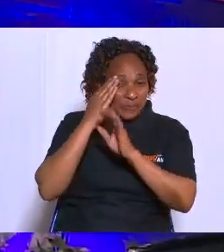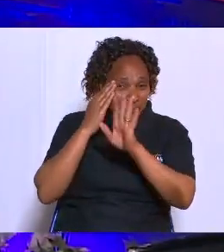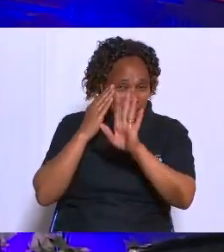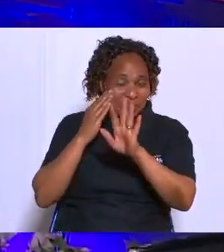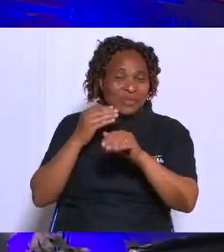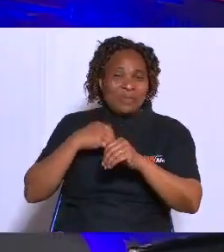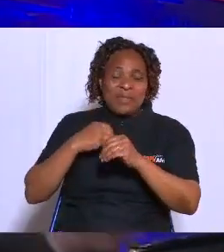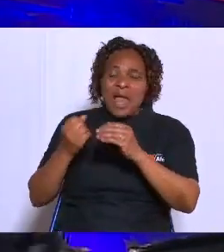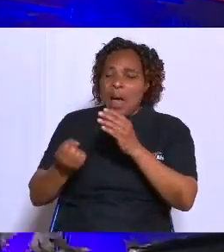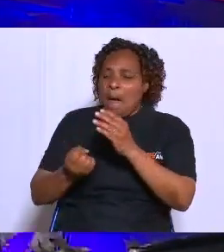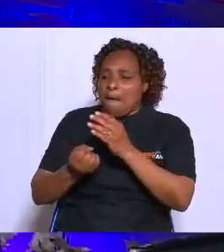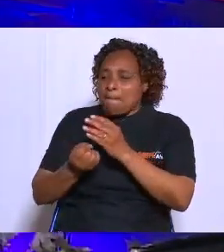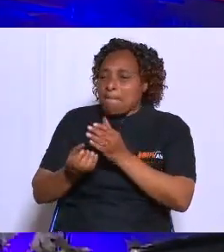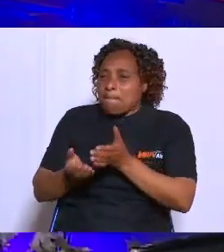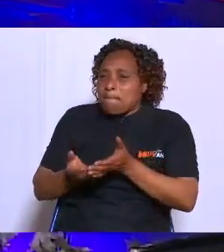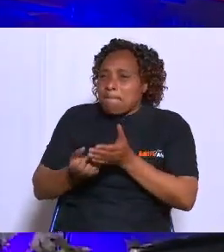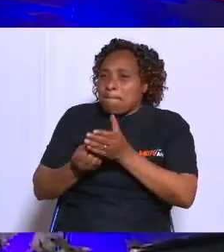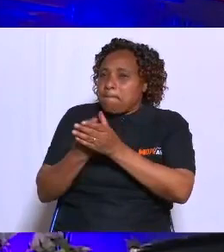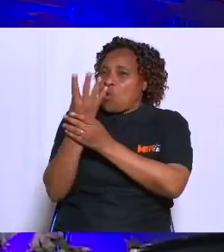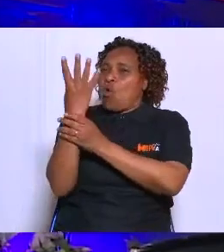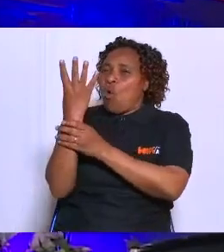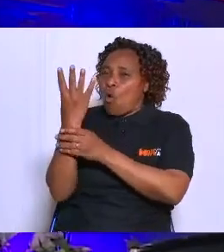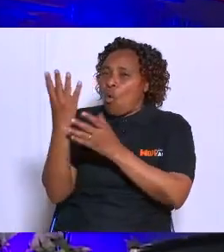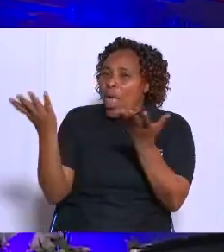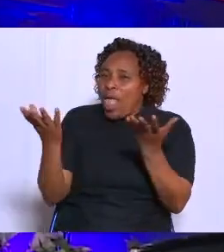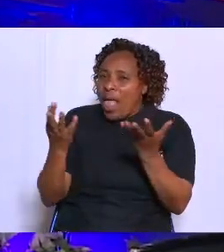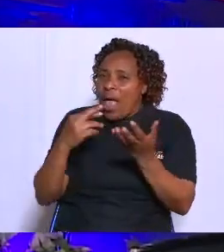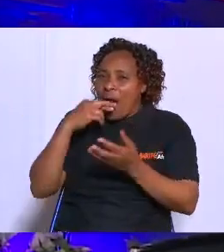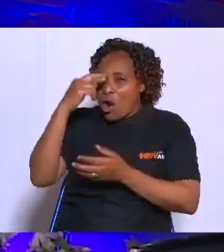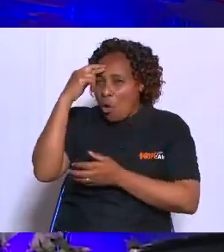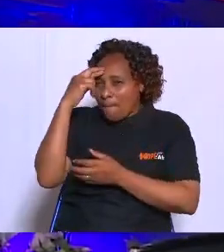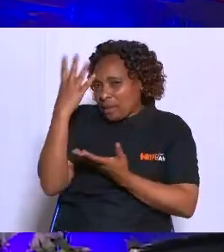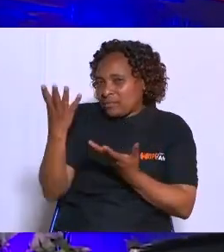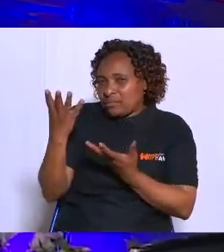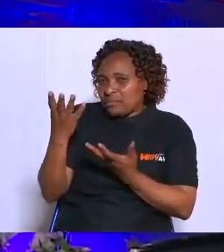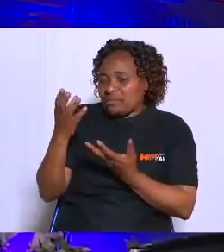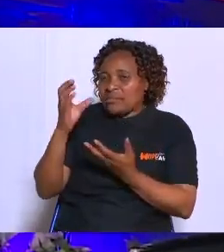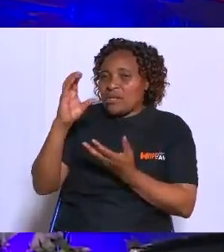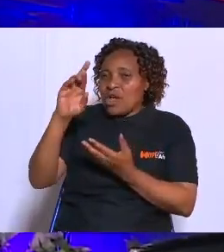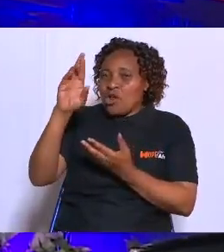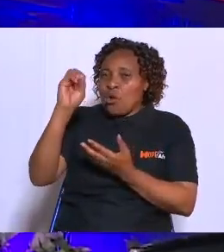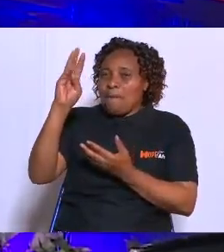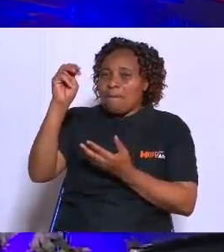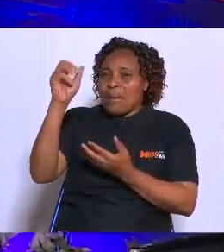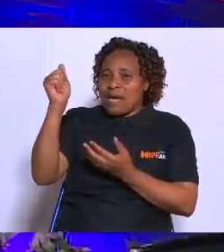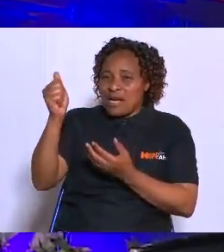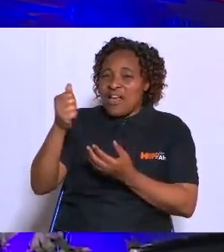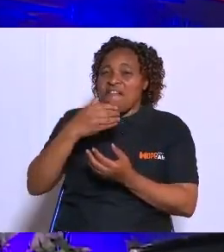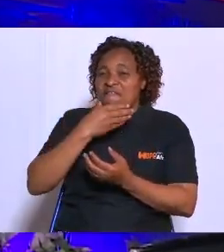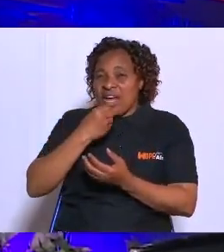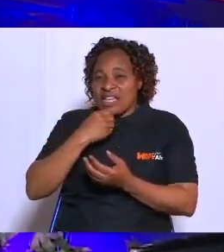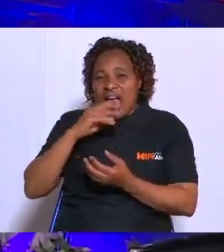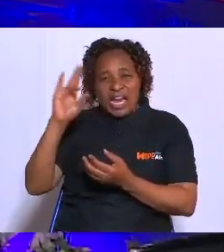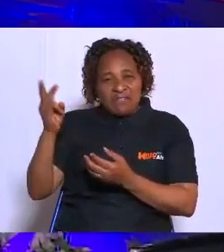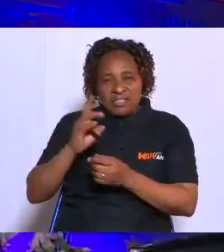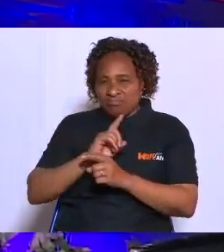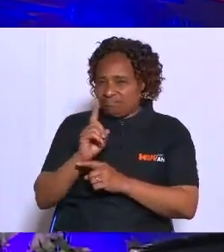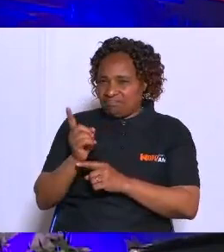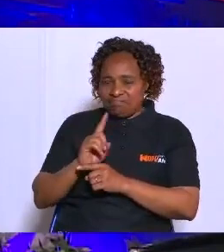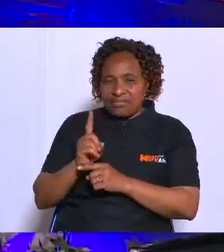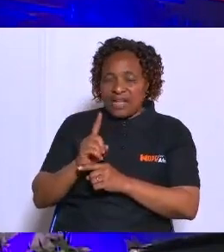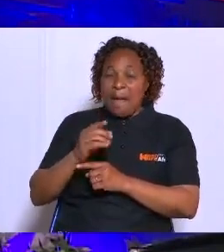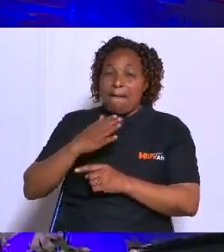in a lovely Roman Catholic home my father was a Protestant not a Seventh-Day Adventist